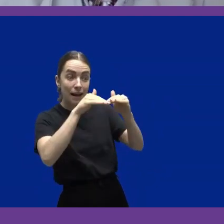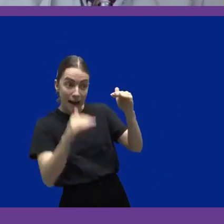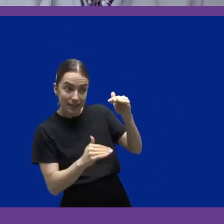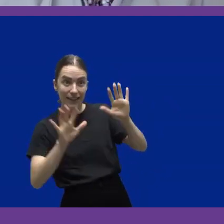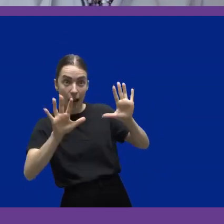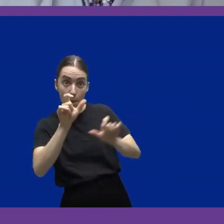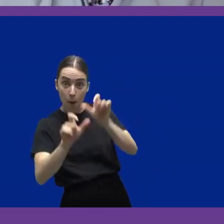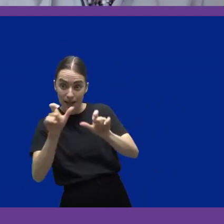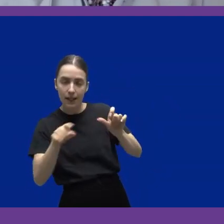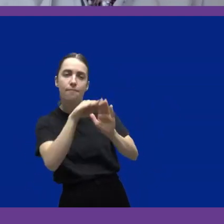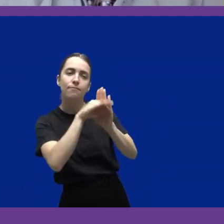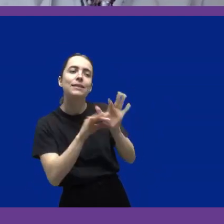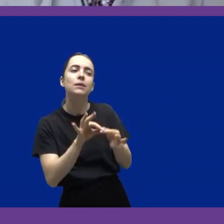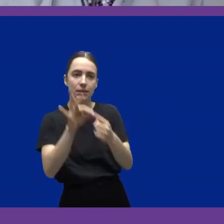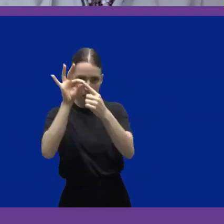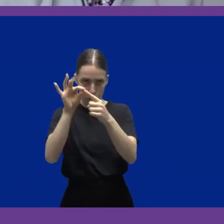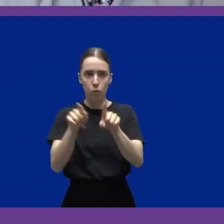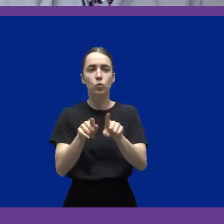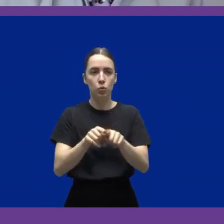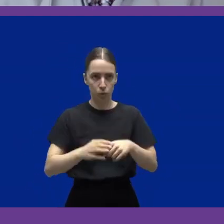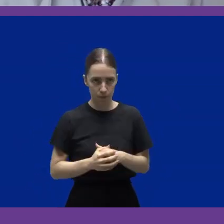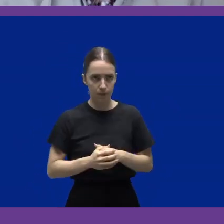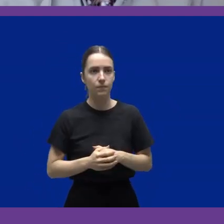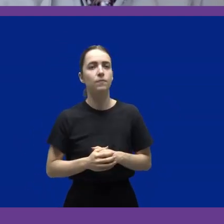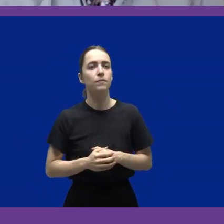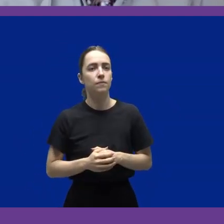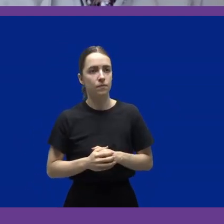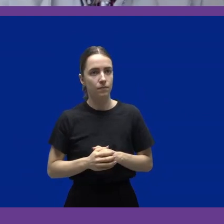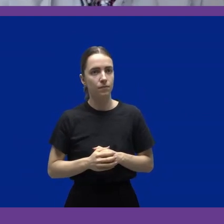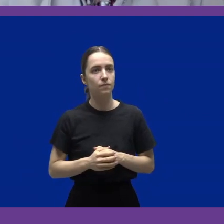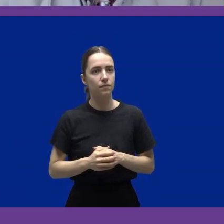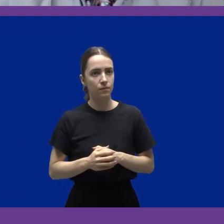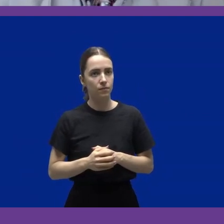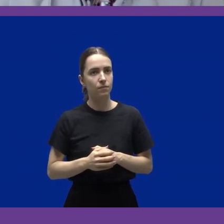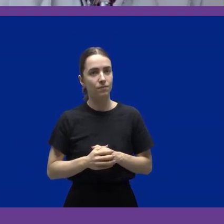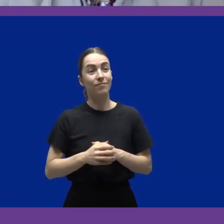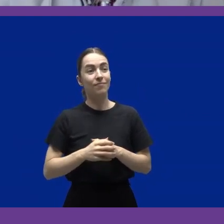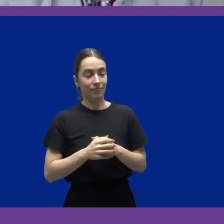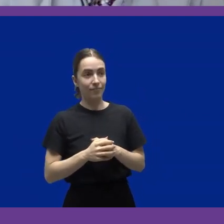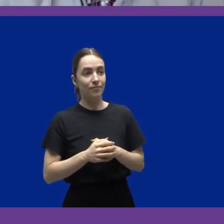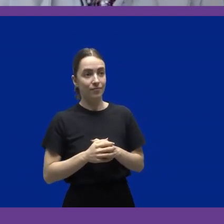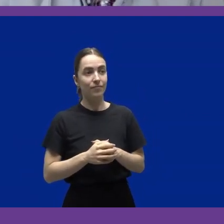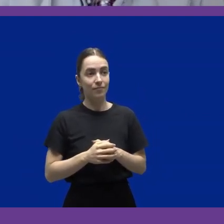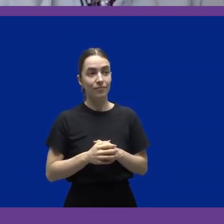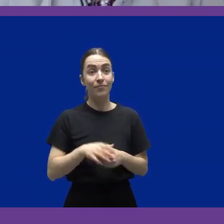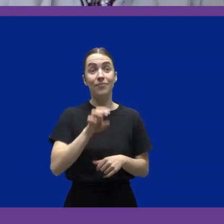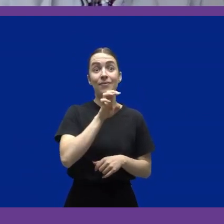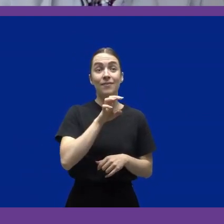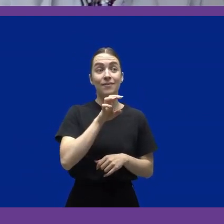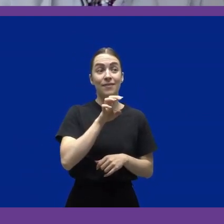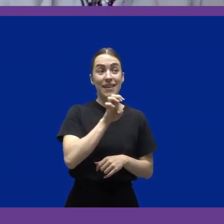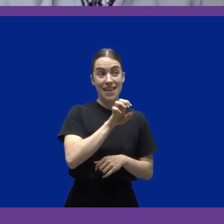What are our views on the Accessibility Act? As ANEC, we work for